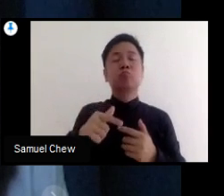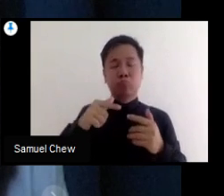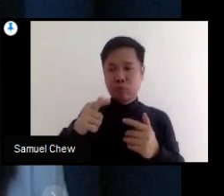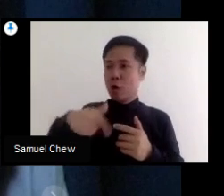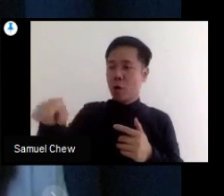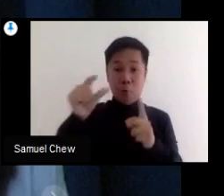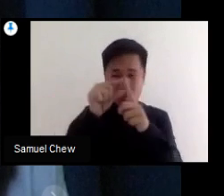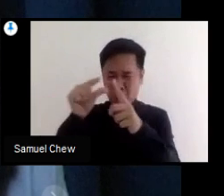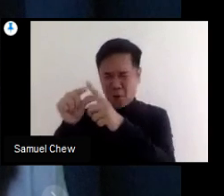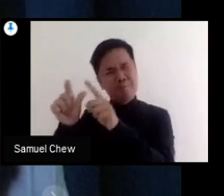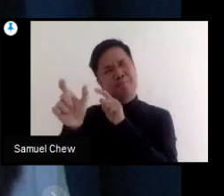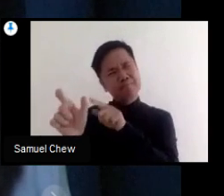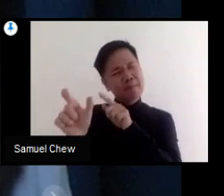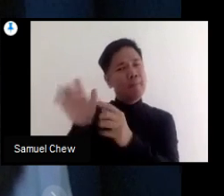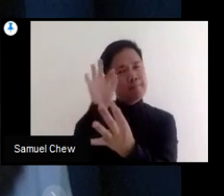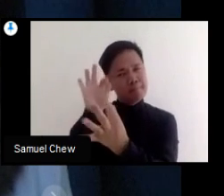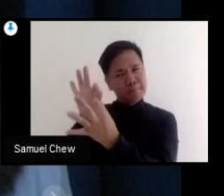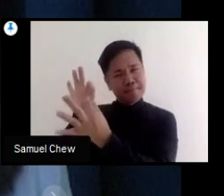things.